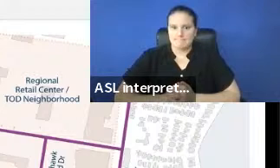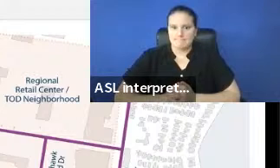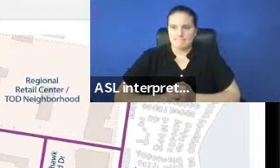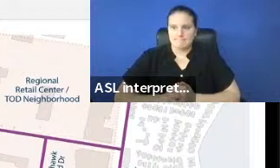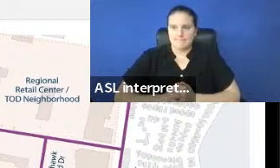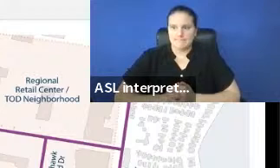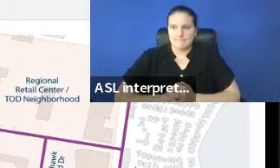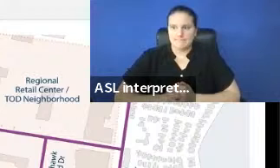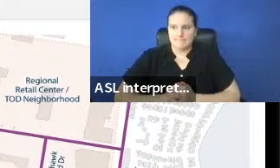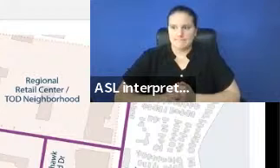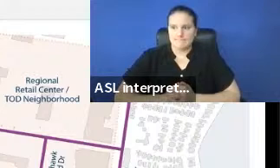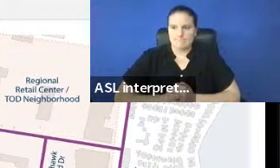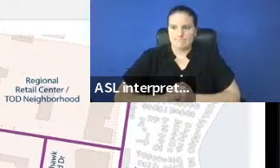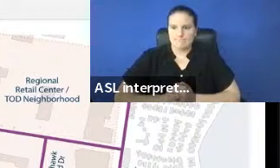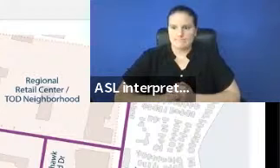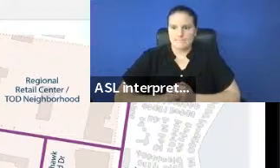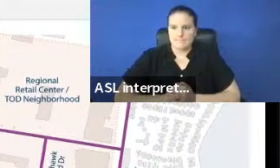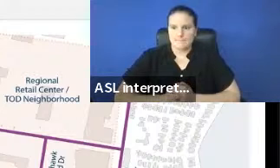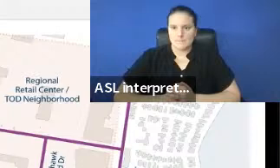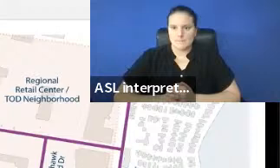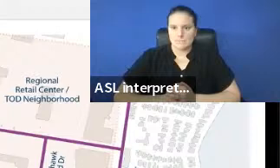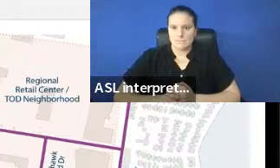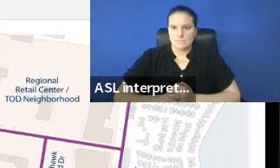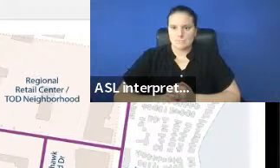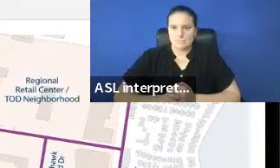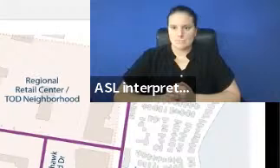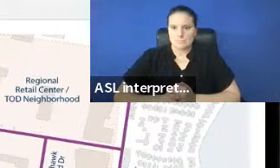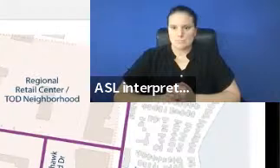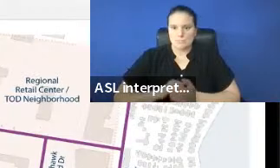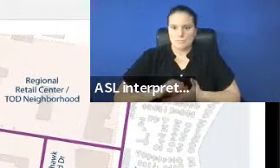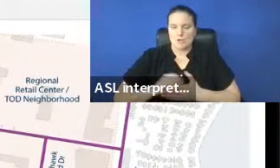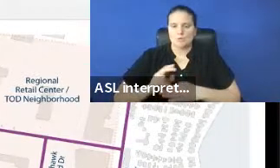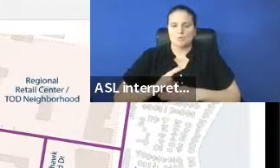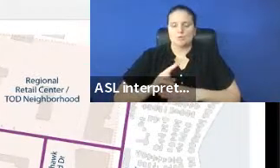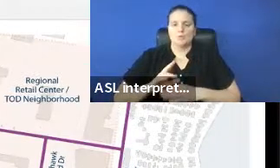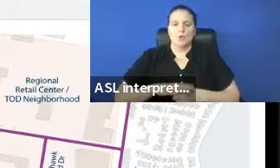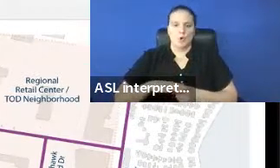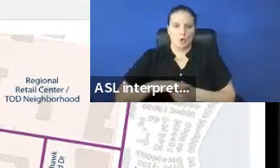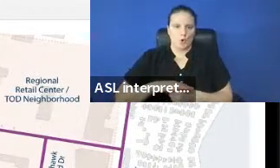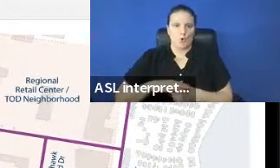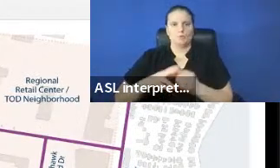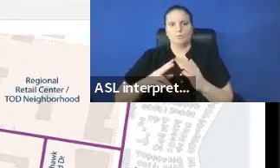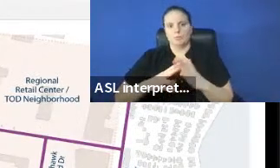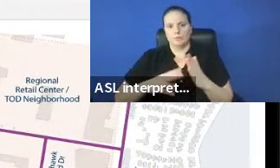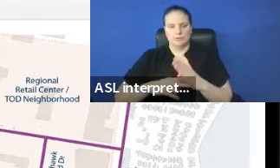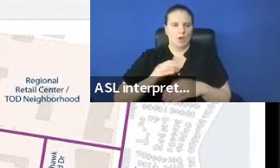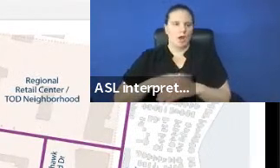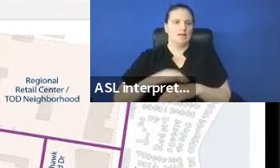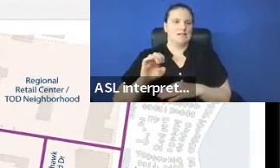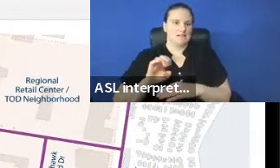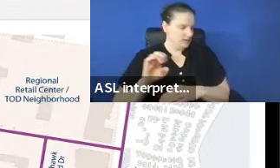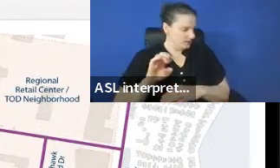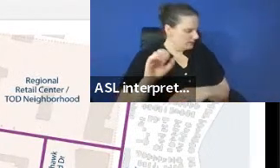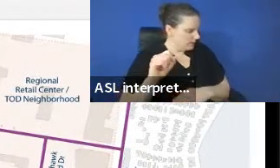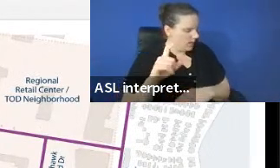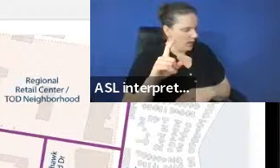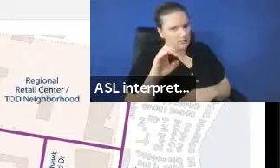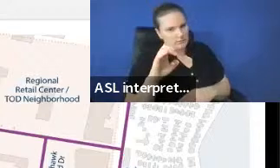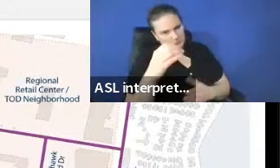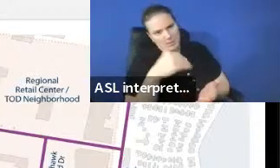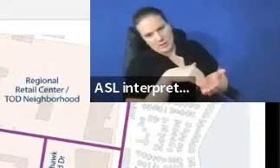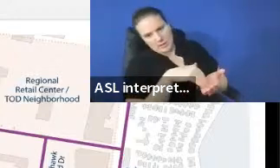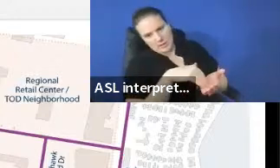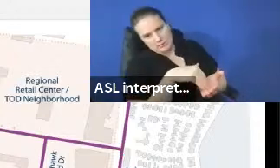This one uses that local arterial or local bridge on the east side. Again, keeping